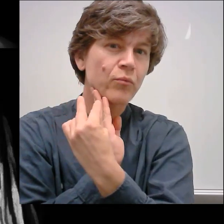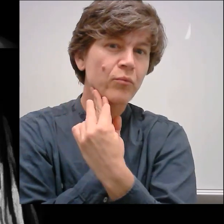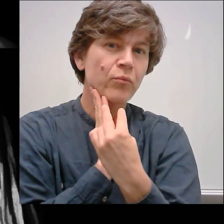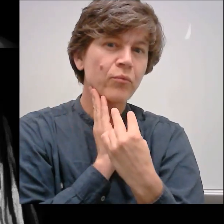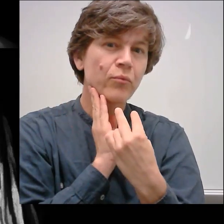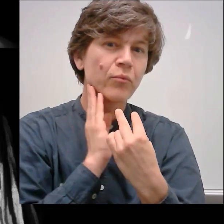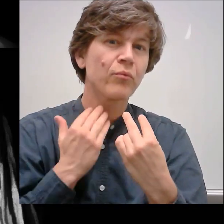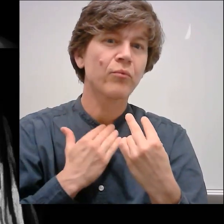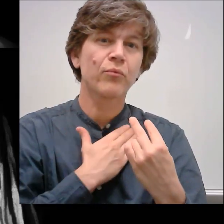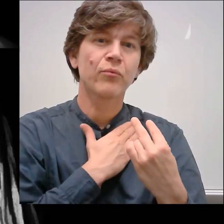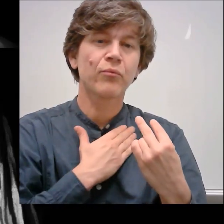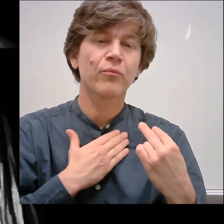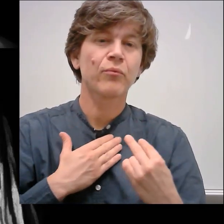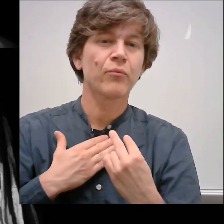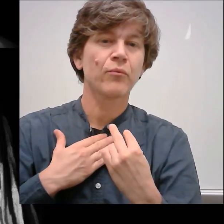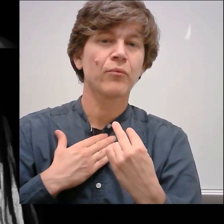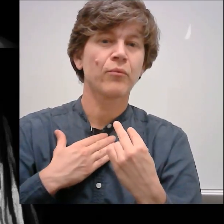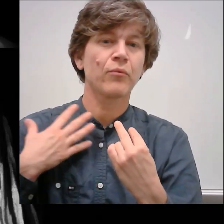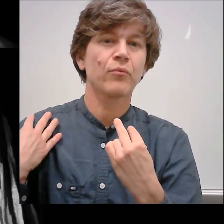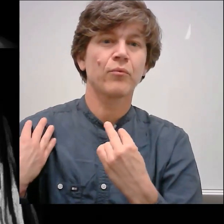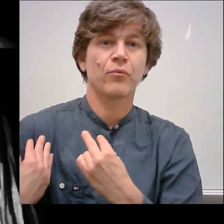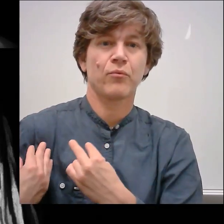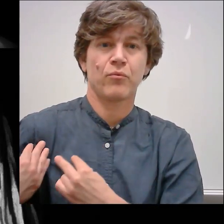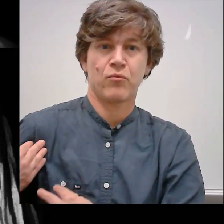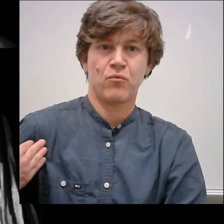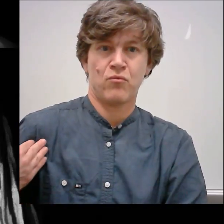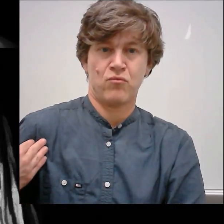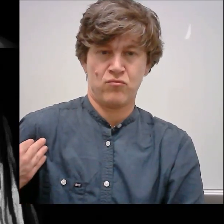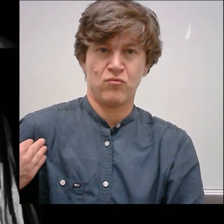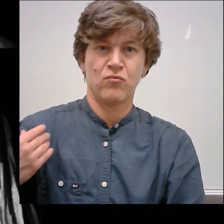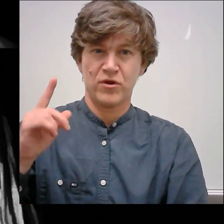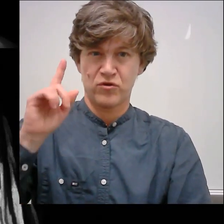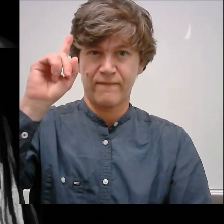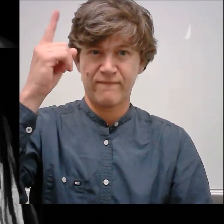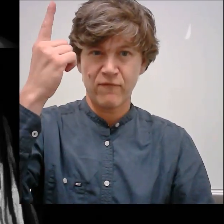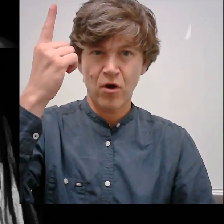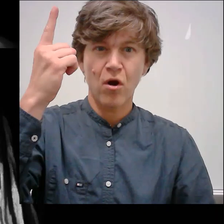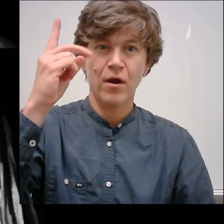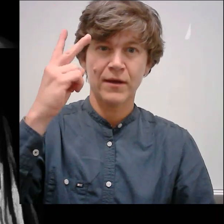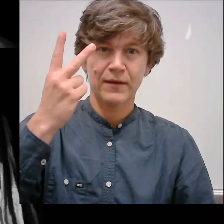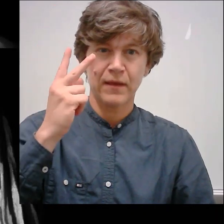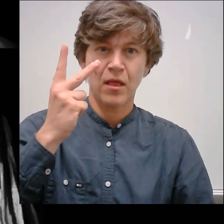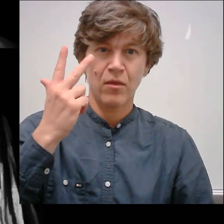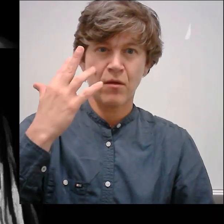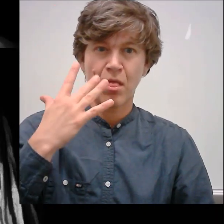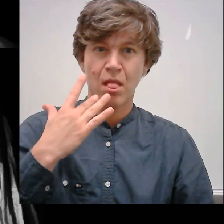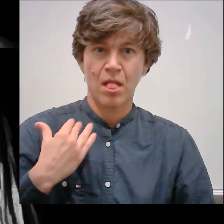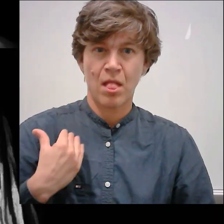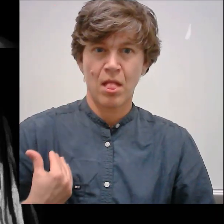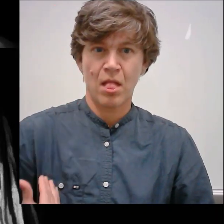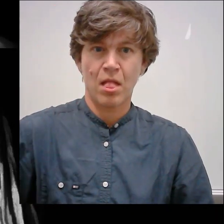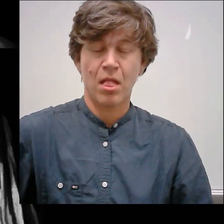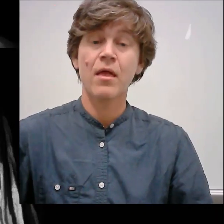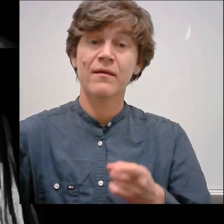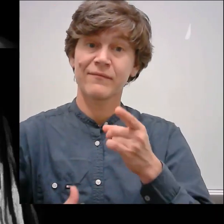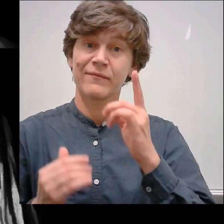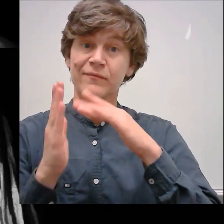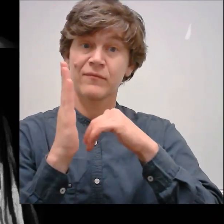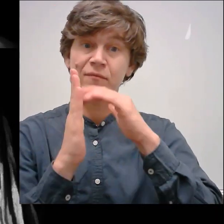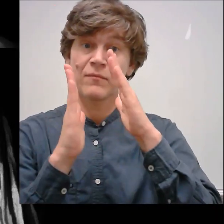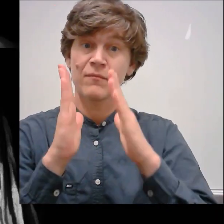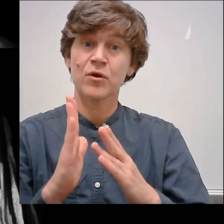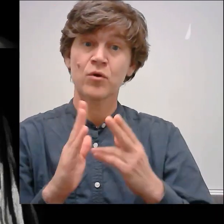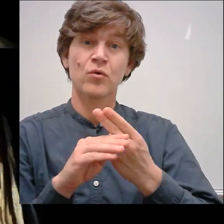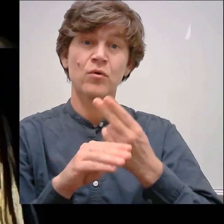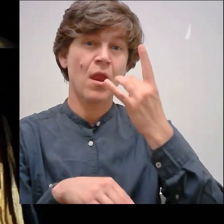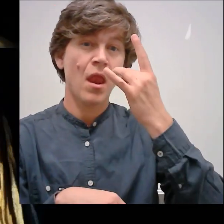of the collar and down the shoulder. He used the illusion of light to achieve a hierarchy of values. Now